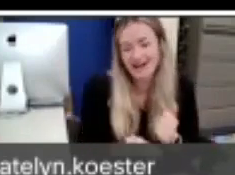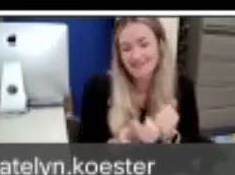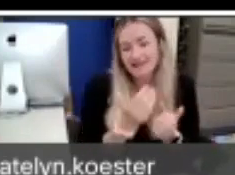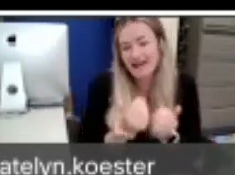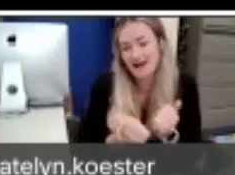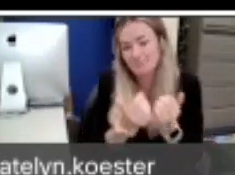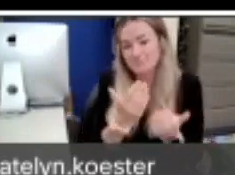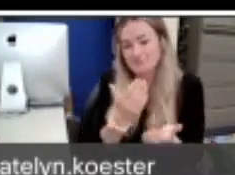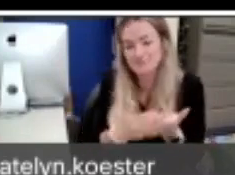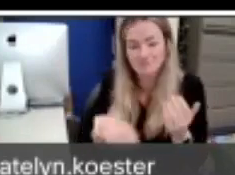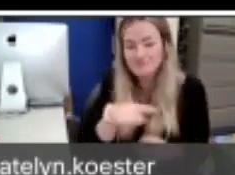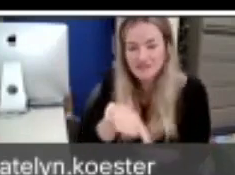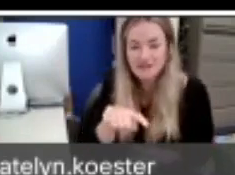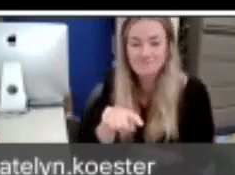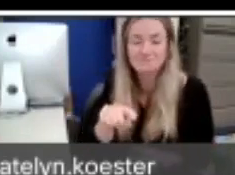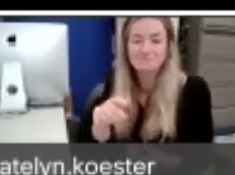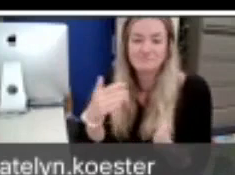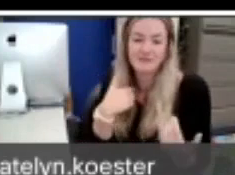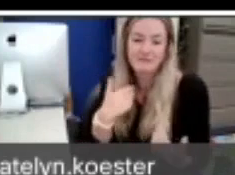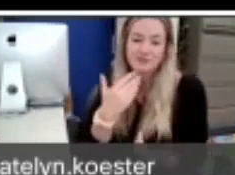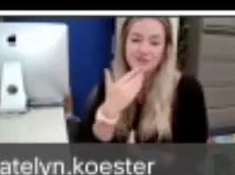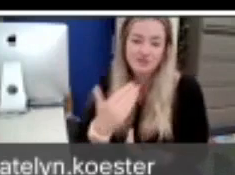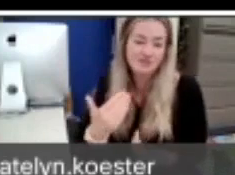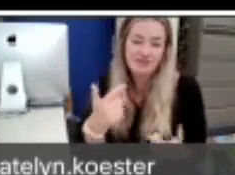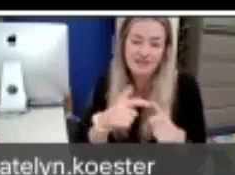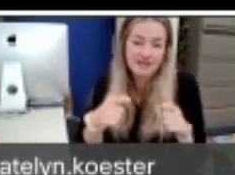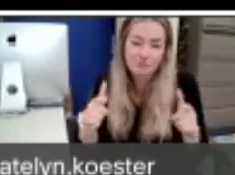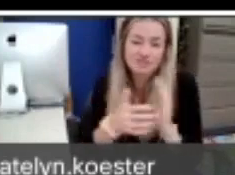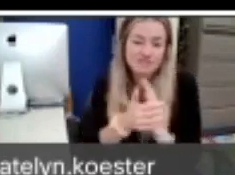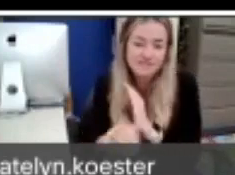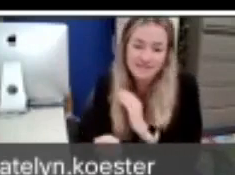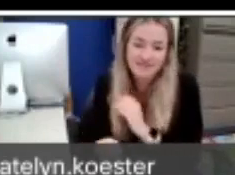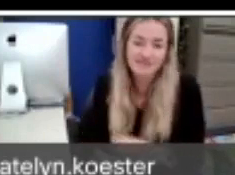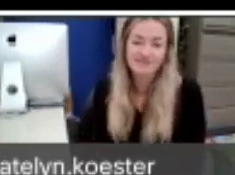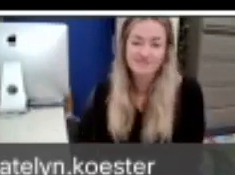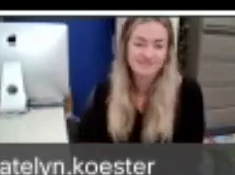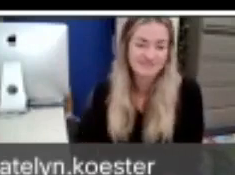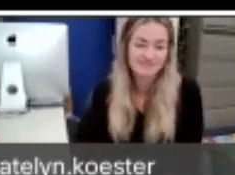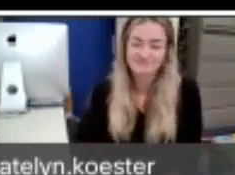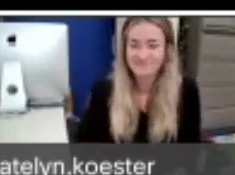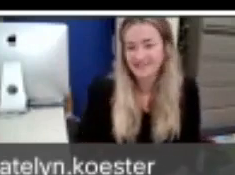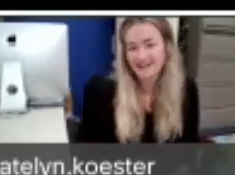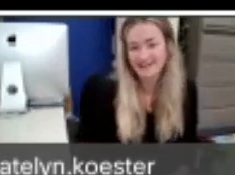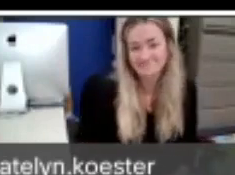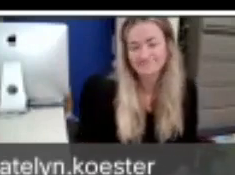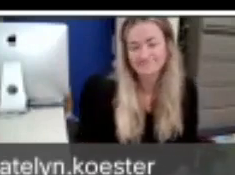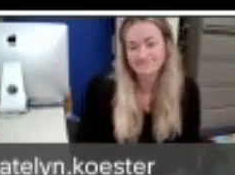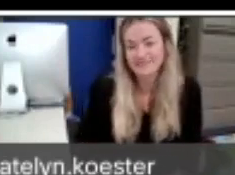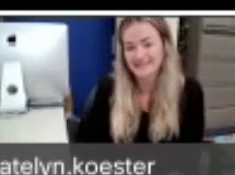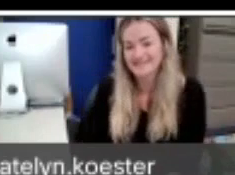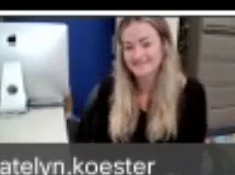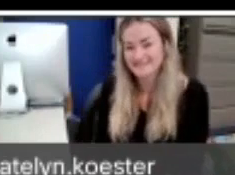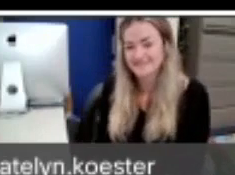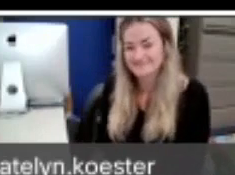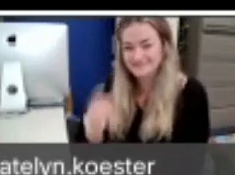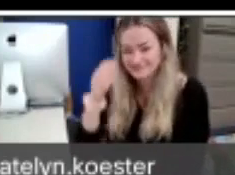you know, to have more than one language, to have ASL. And yeah, I'm thinking it's going to help improve their